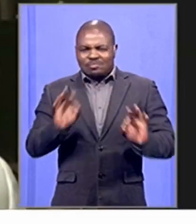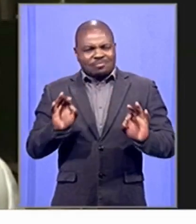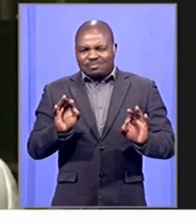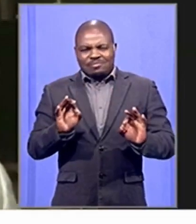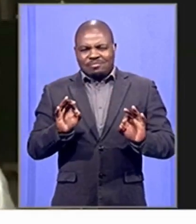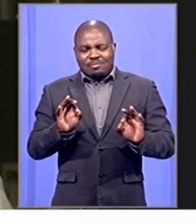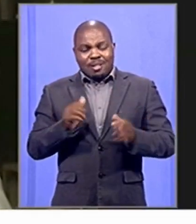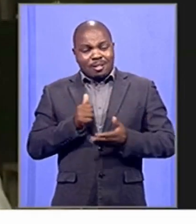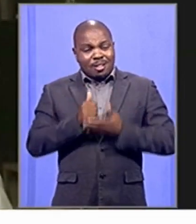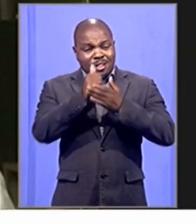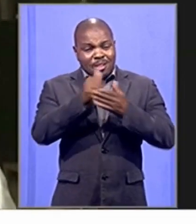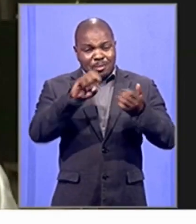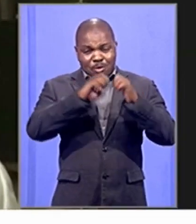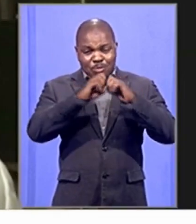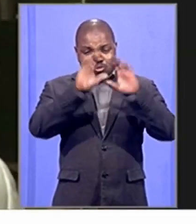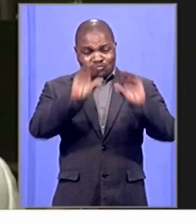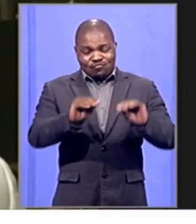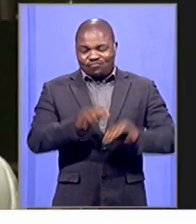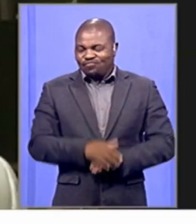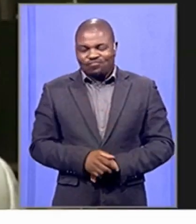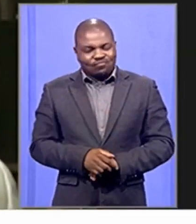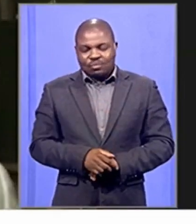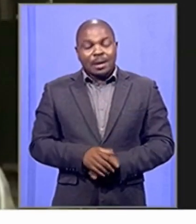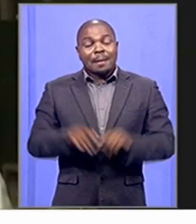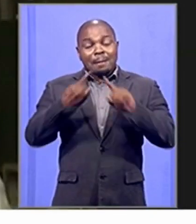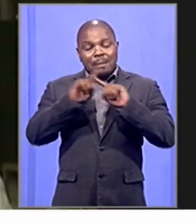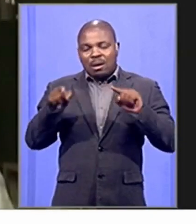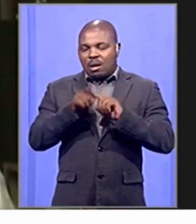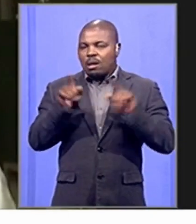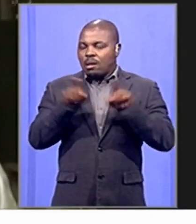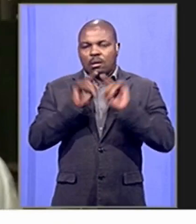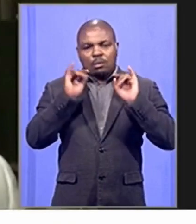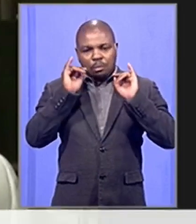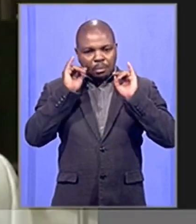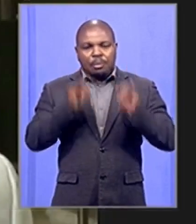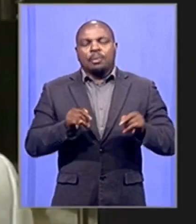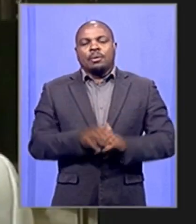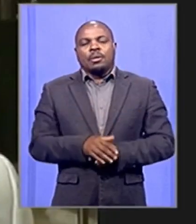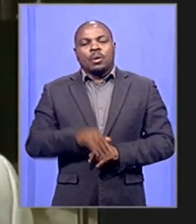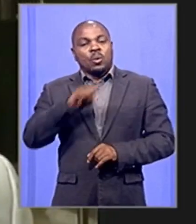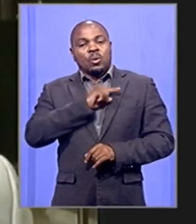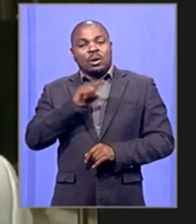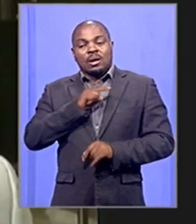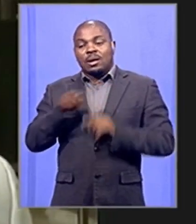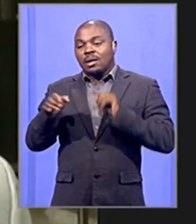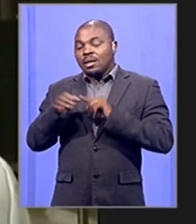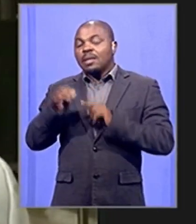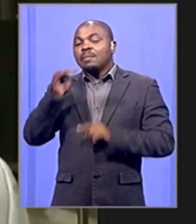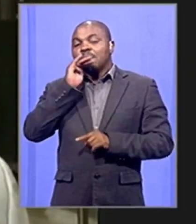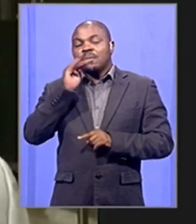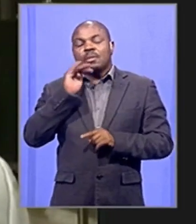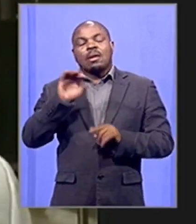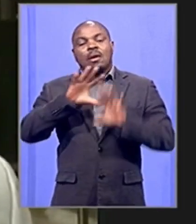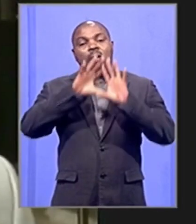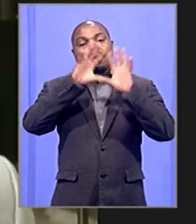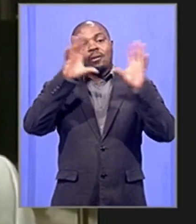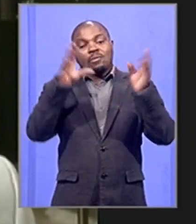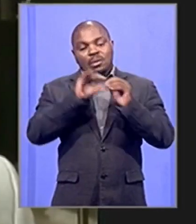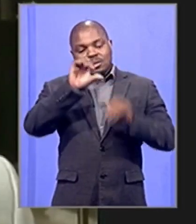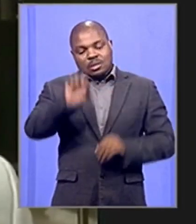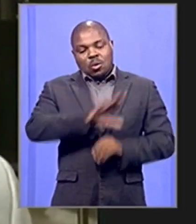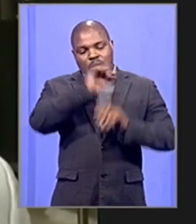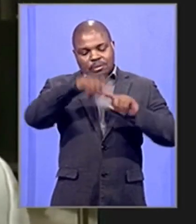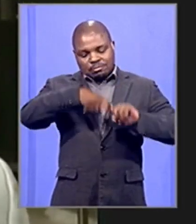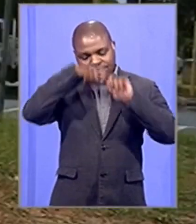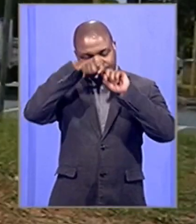response, but it is actually a lot more brutal because it will bring everything to a halt in